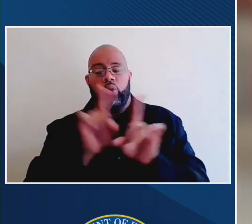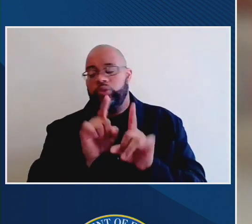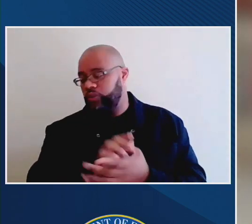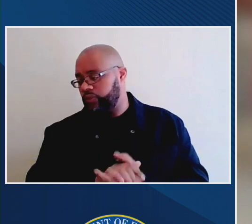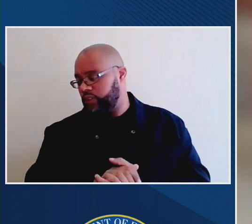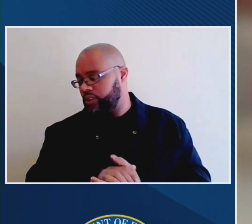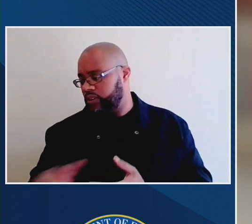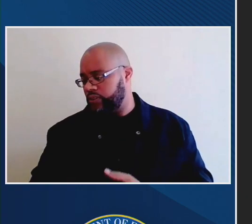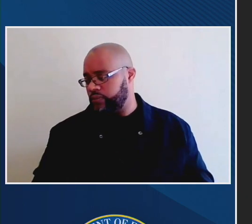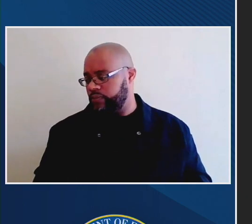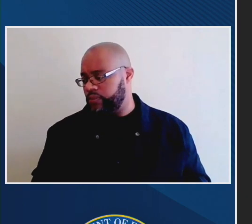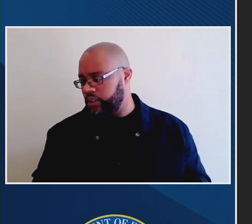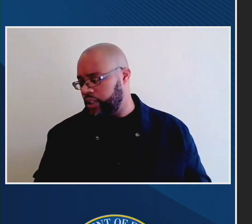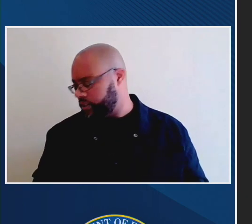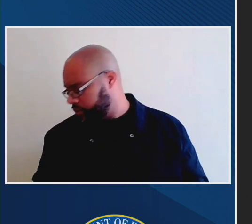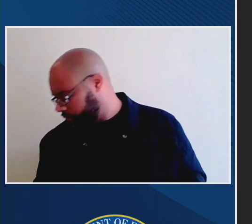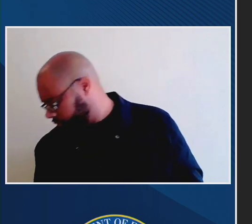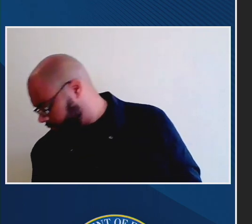Thank you.